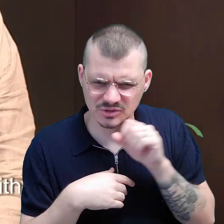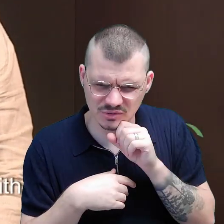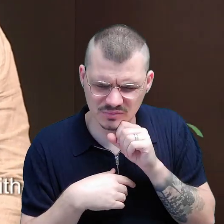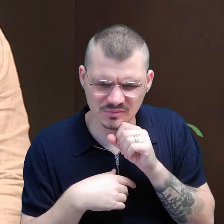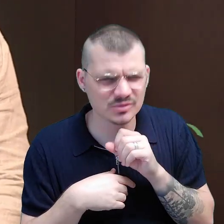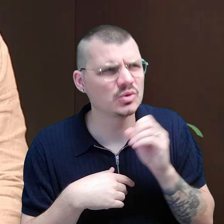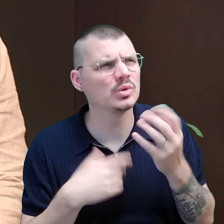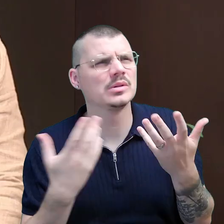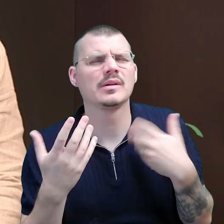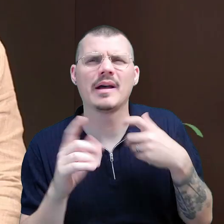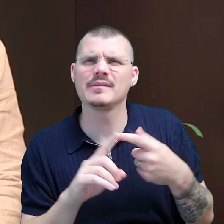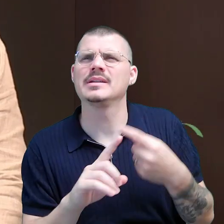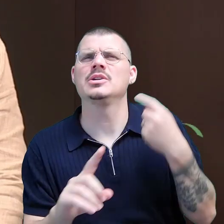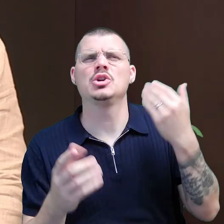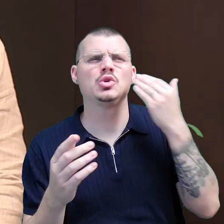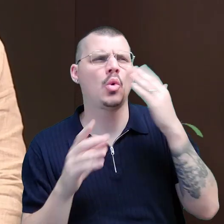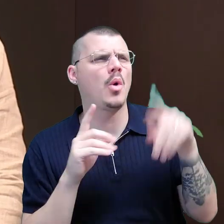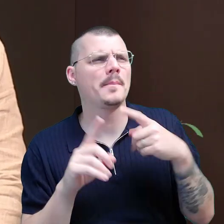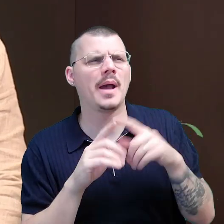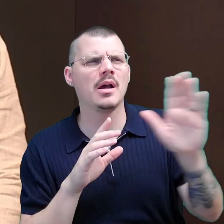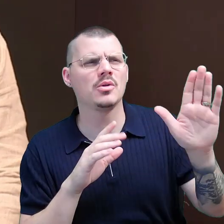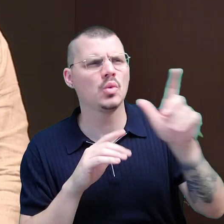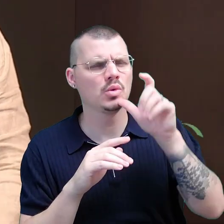about people with Down syndrome?